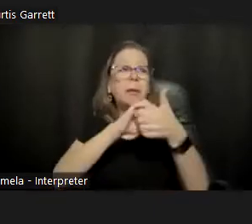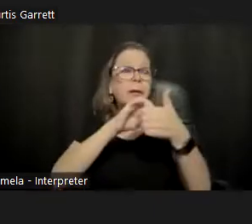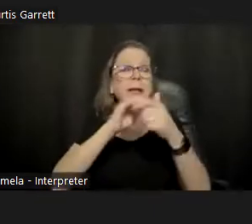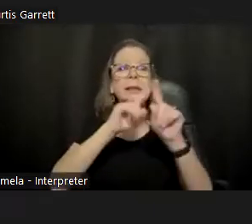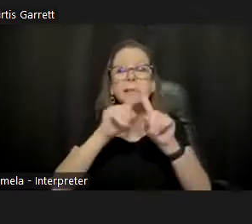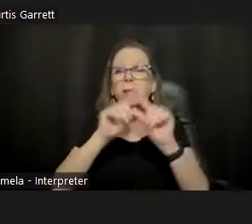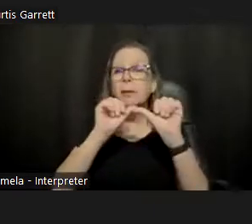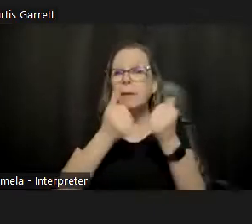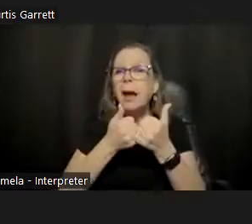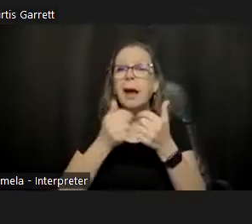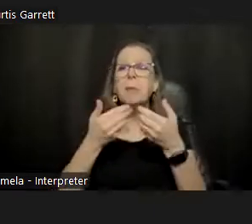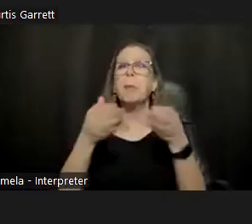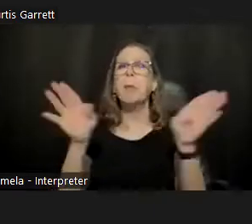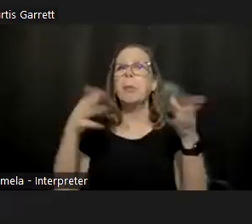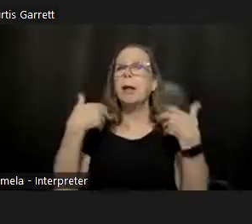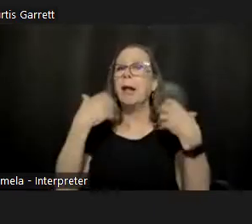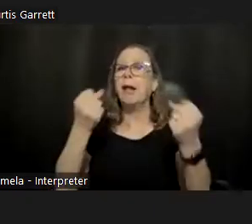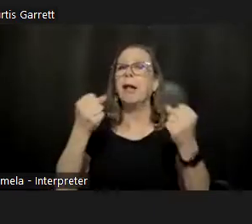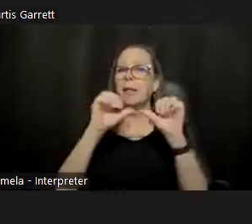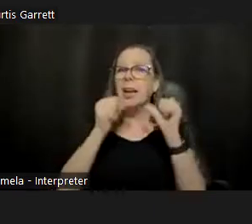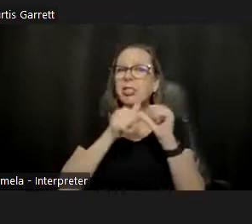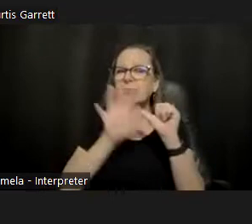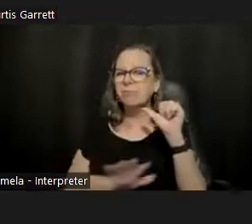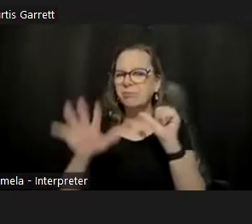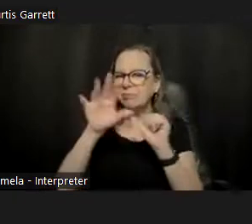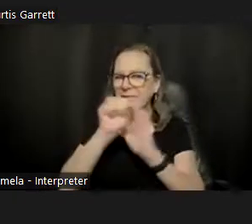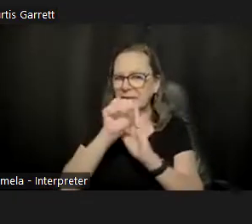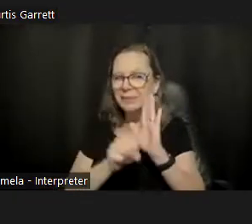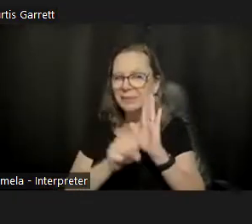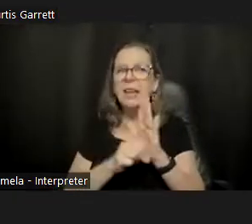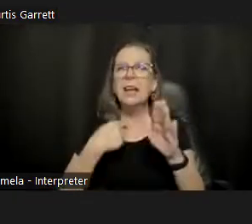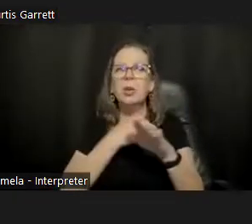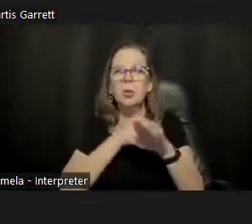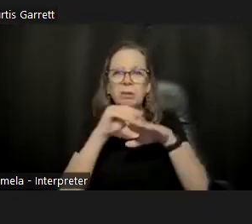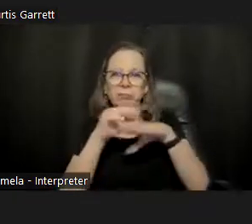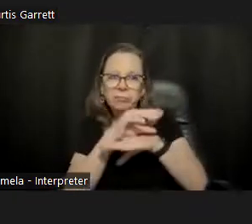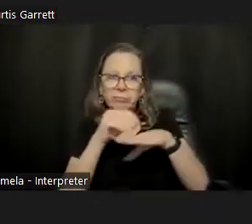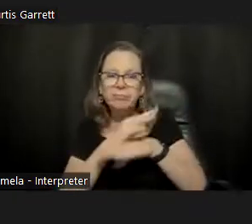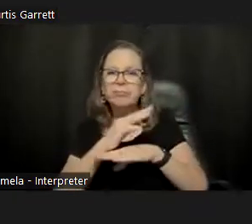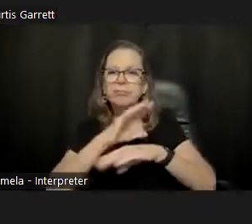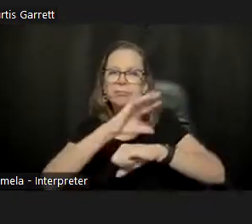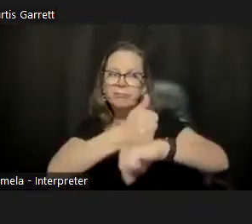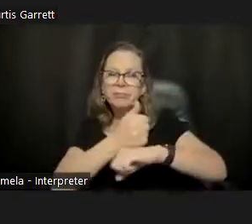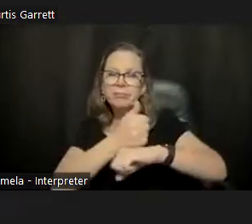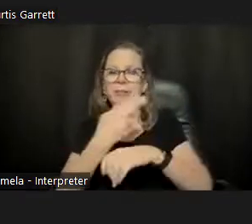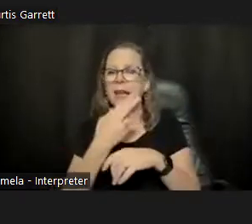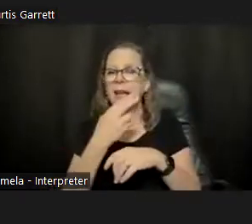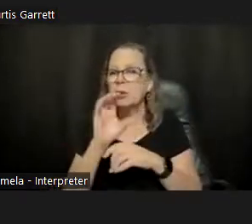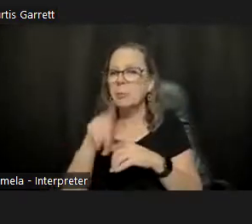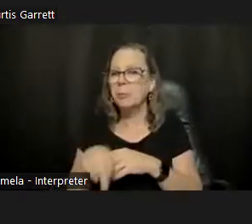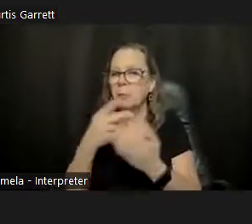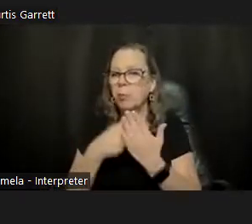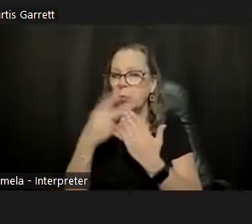agencies or public health agencies across the state of Colorado and guide the implementation of the HCP program